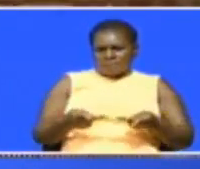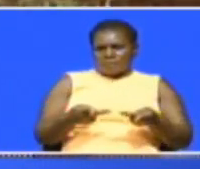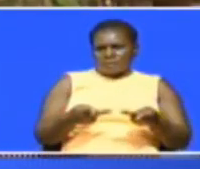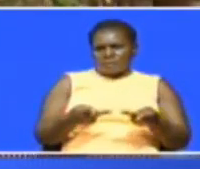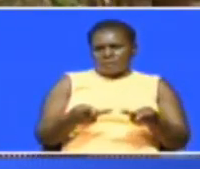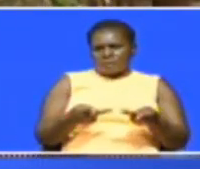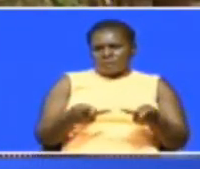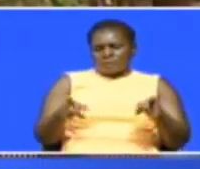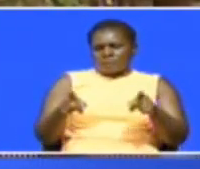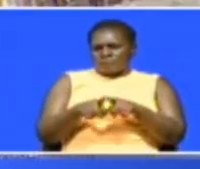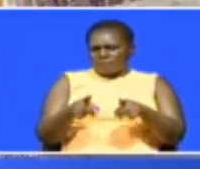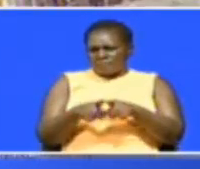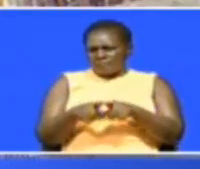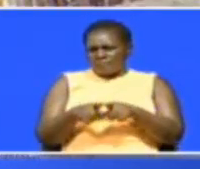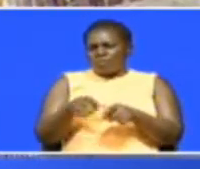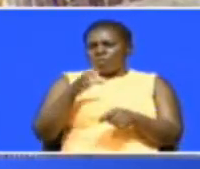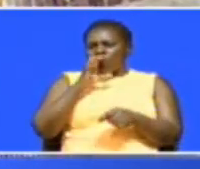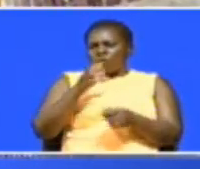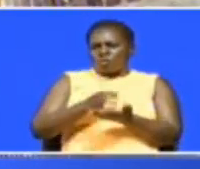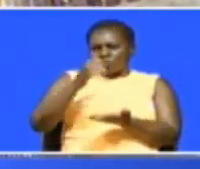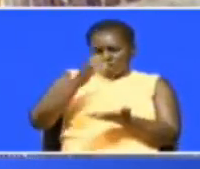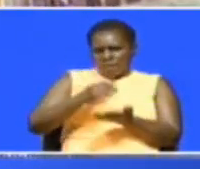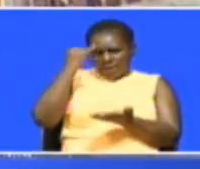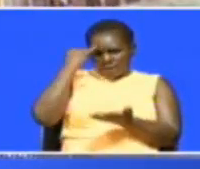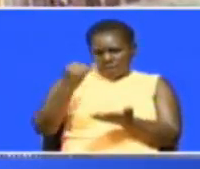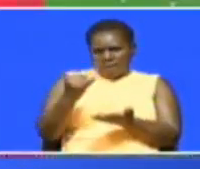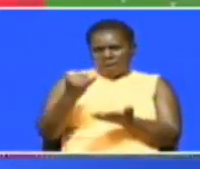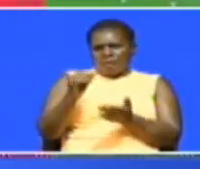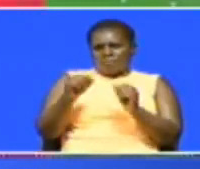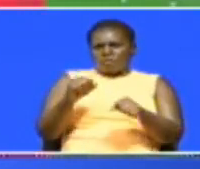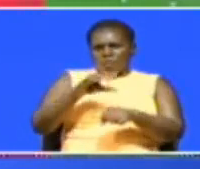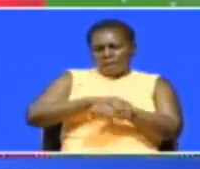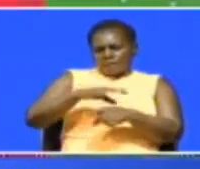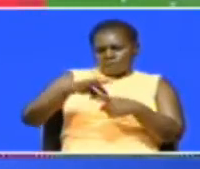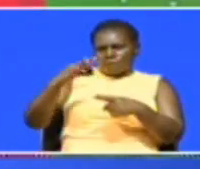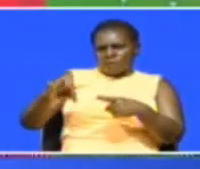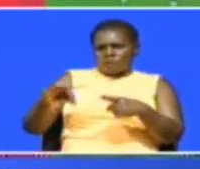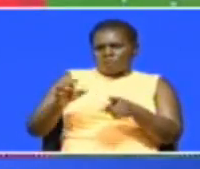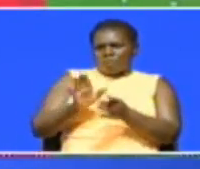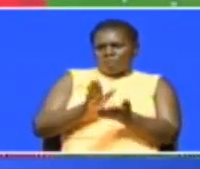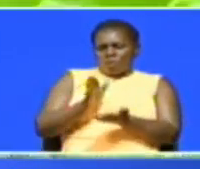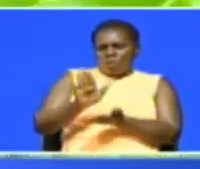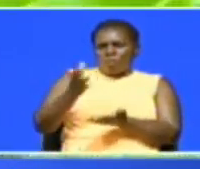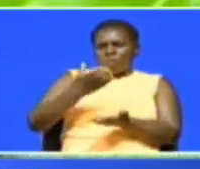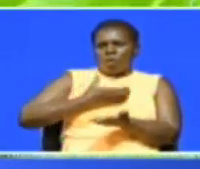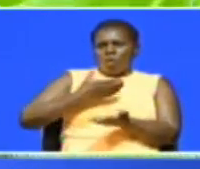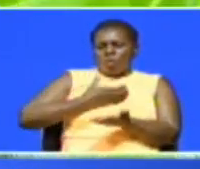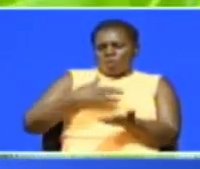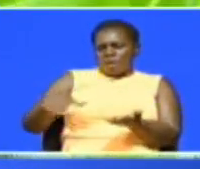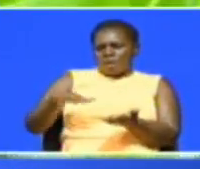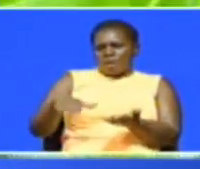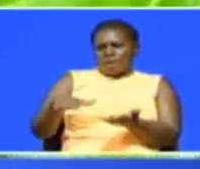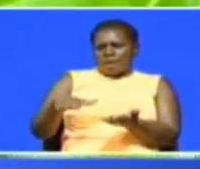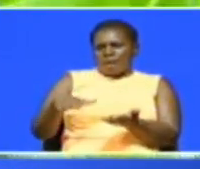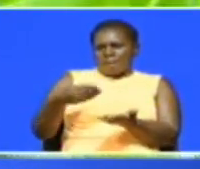pails, you can use even the 2-liter bottles. The idea here is that at least you can get some vegetables from your own source, even